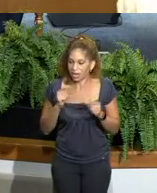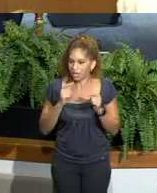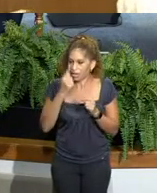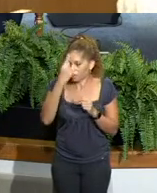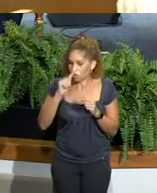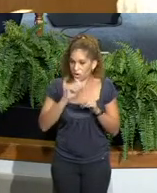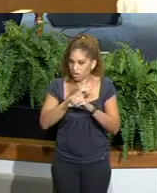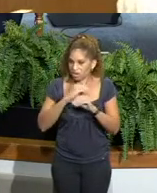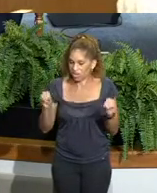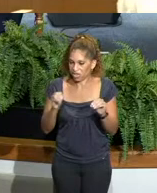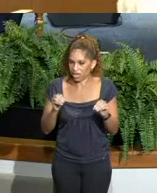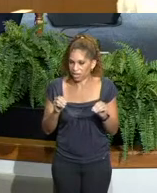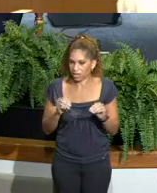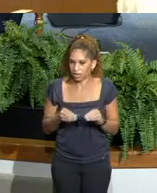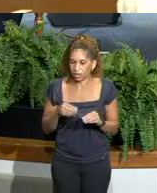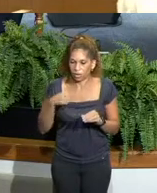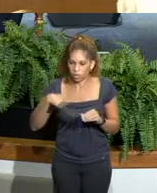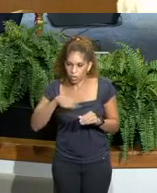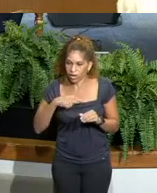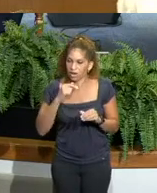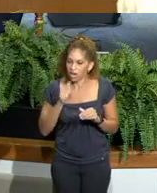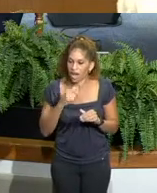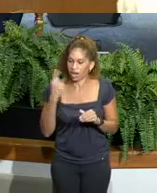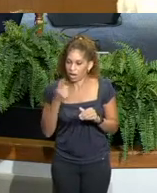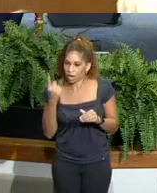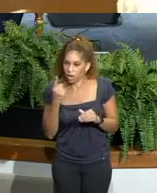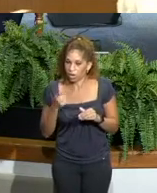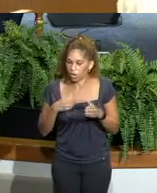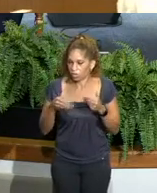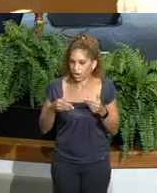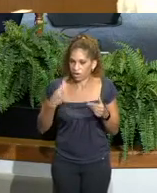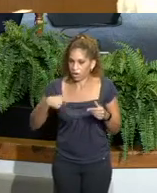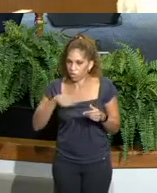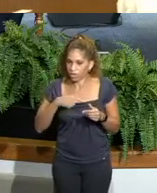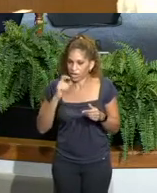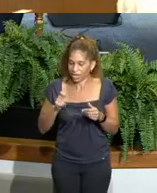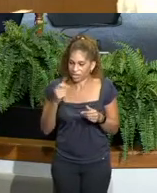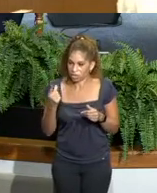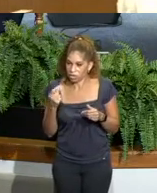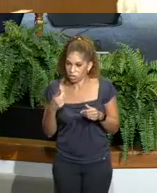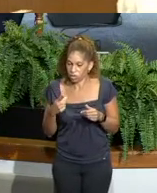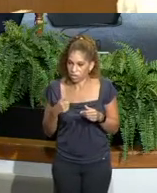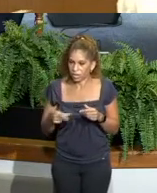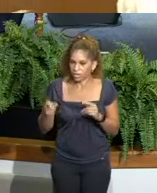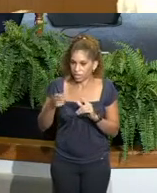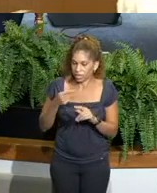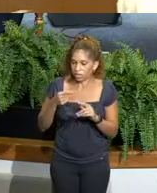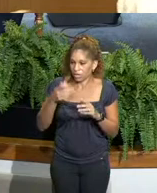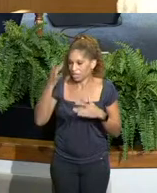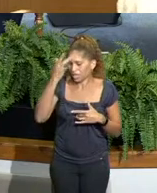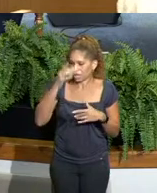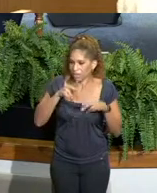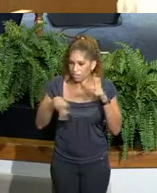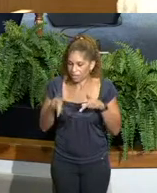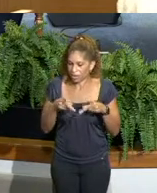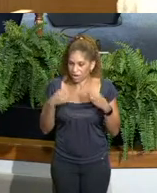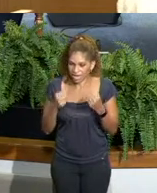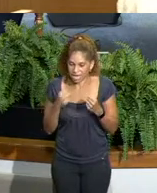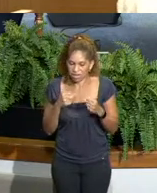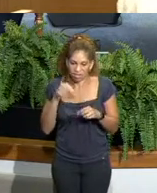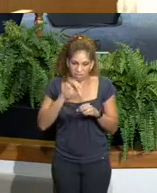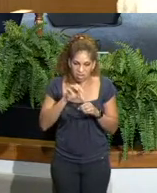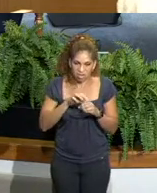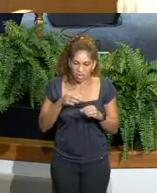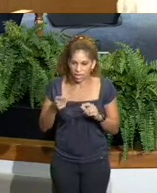in vain. We are not alone. Whatever we've got to do, until sick folk are healed, let's vote.